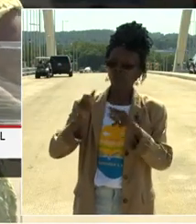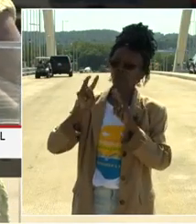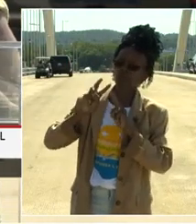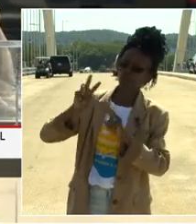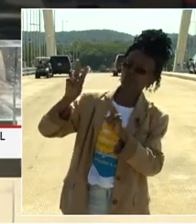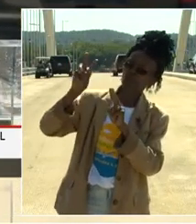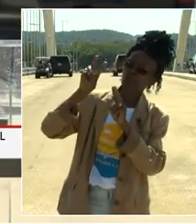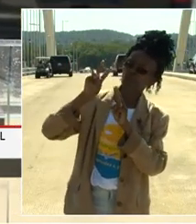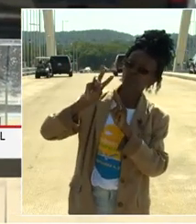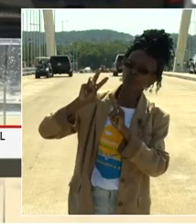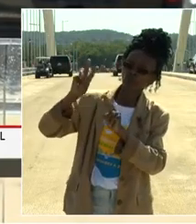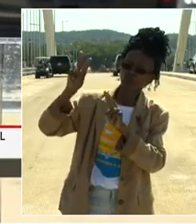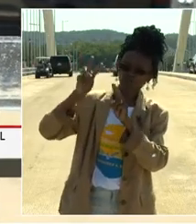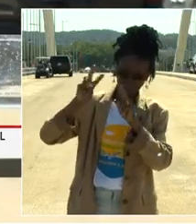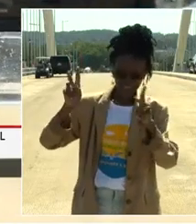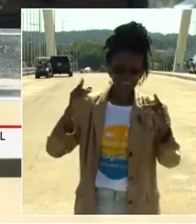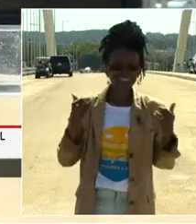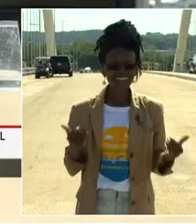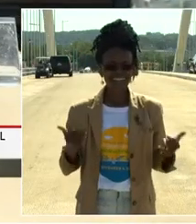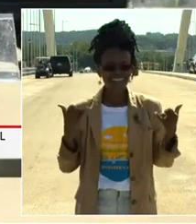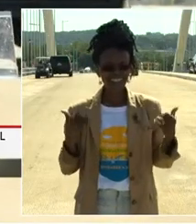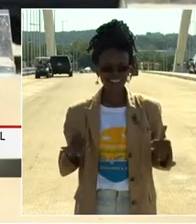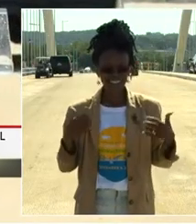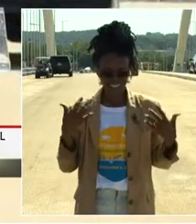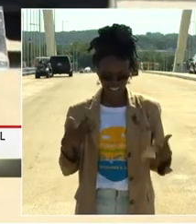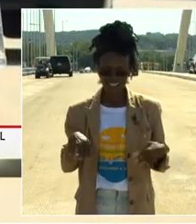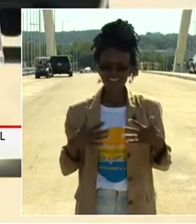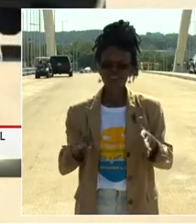the present has